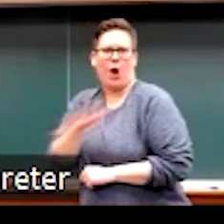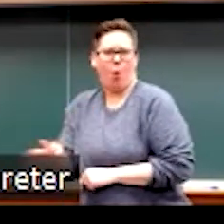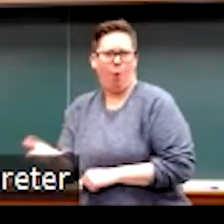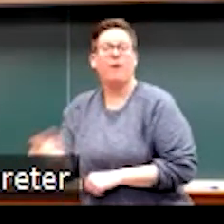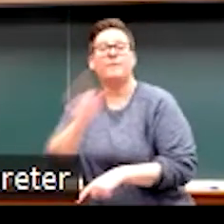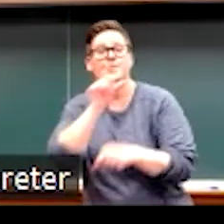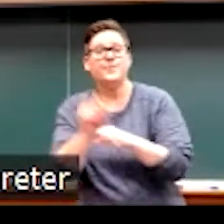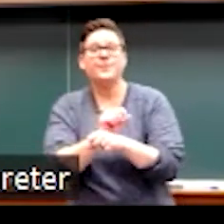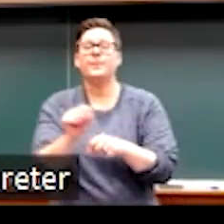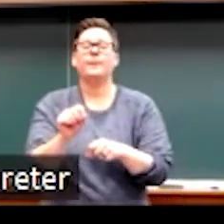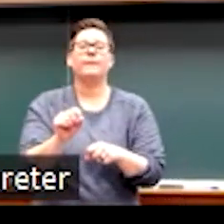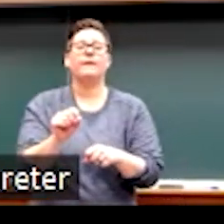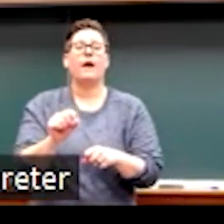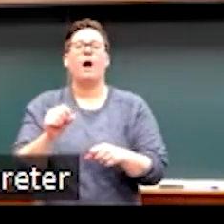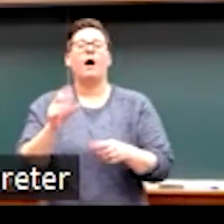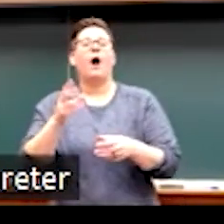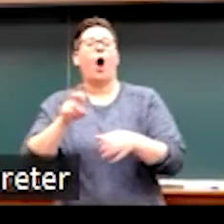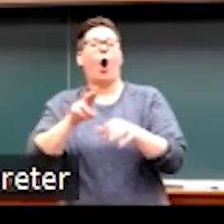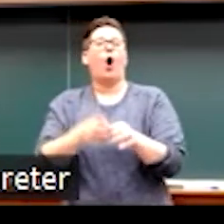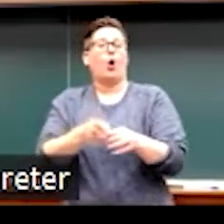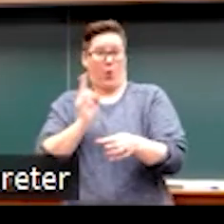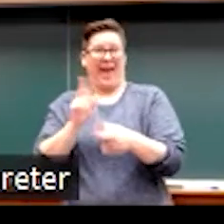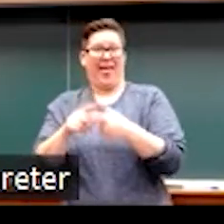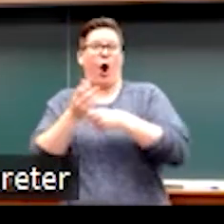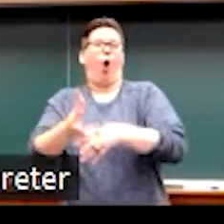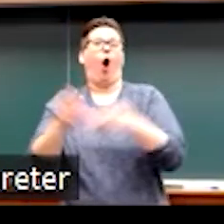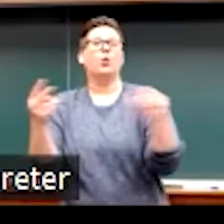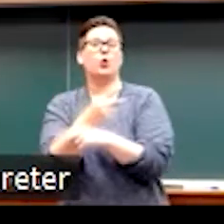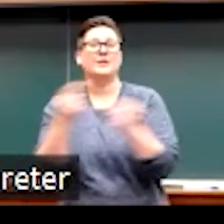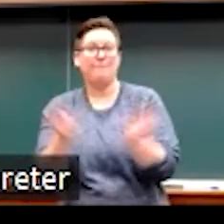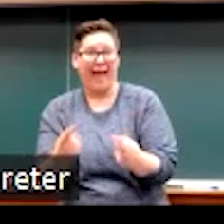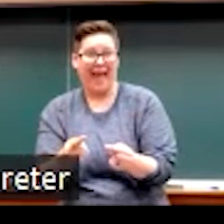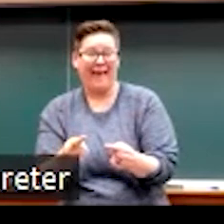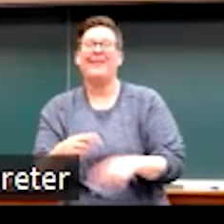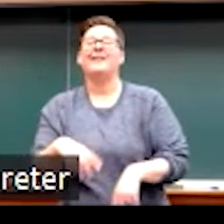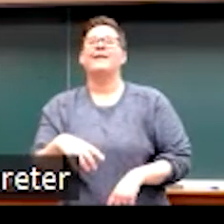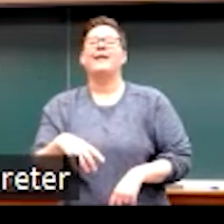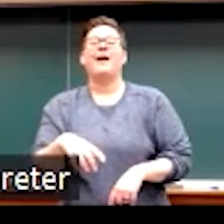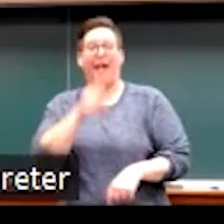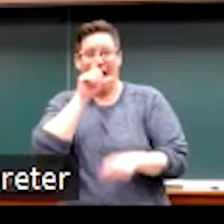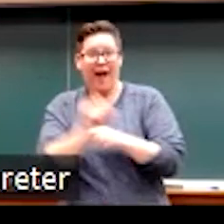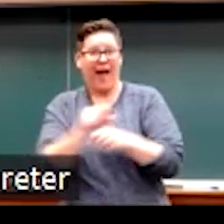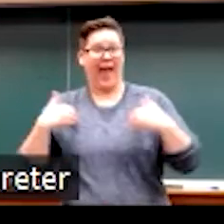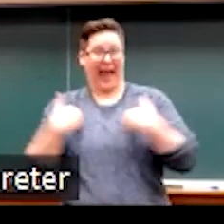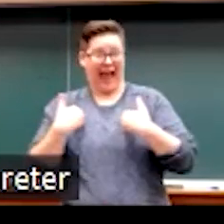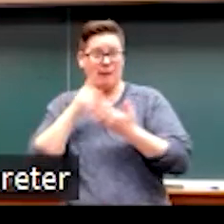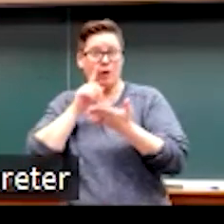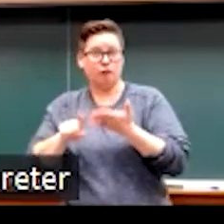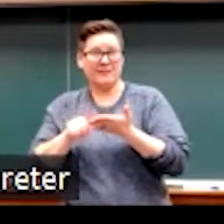In fact, when I talk about abstinence induced hyperalgesia, the fact is that in the animal